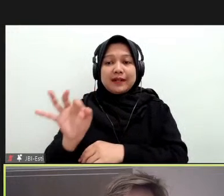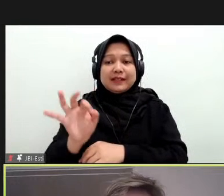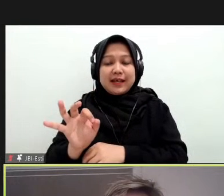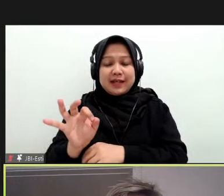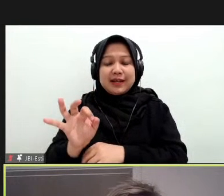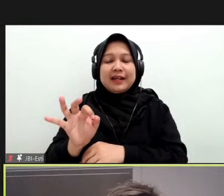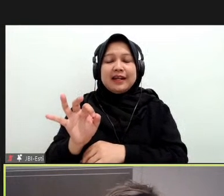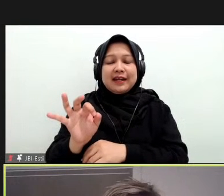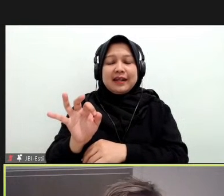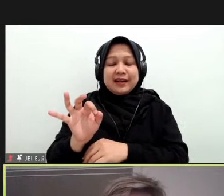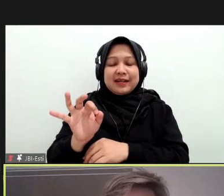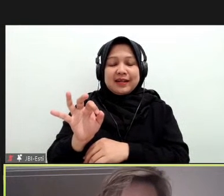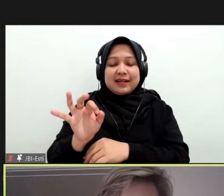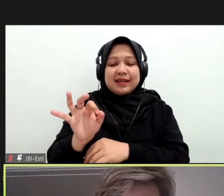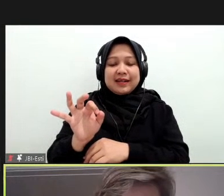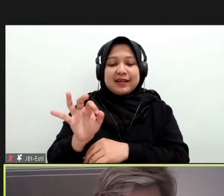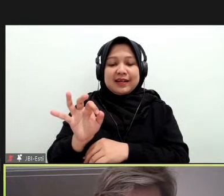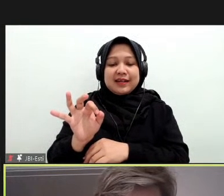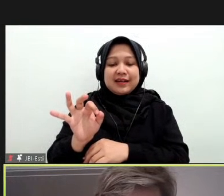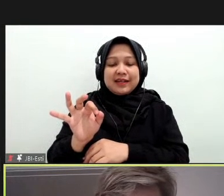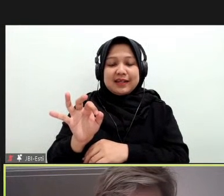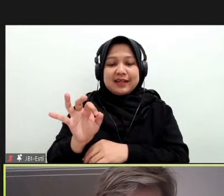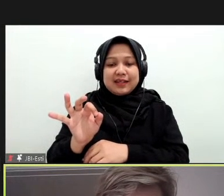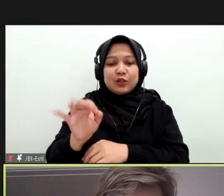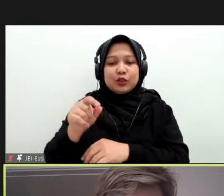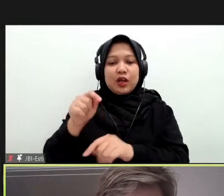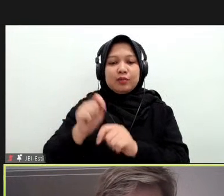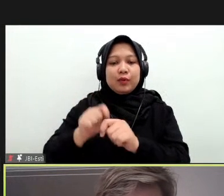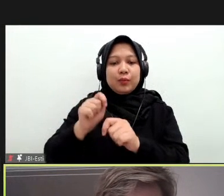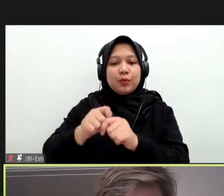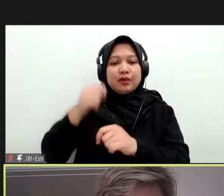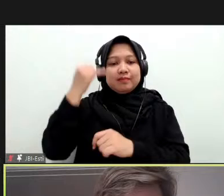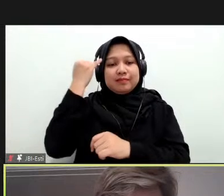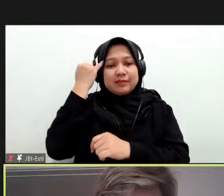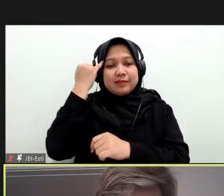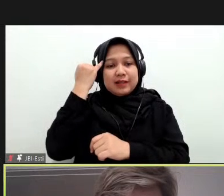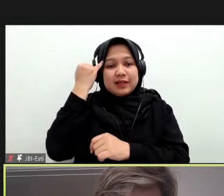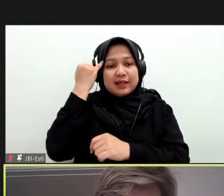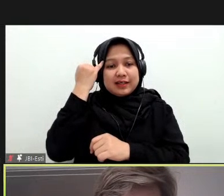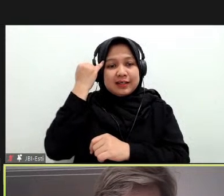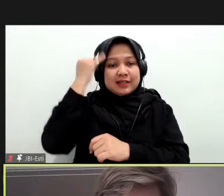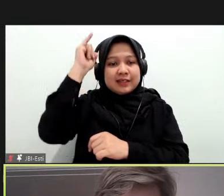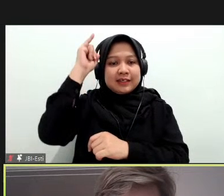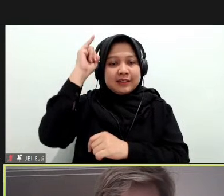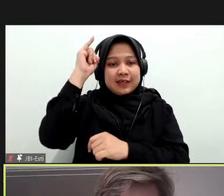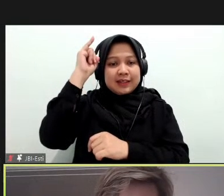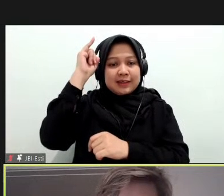I would like to highlight just 4 characteristics of this